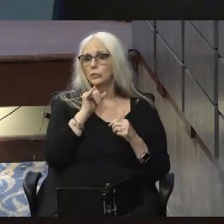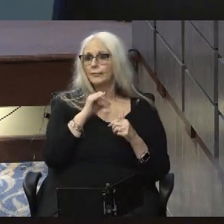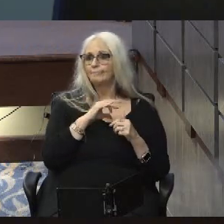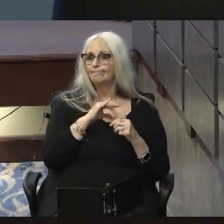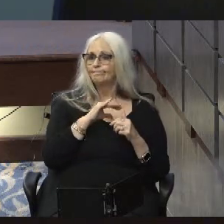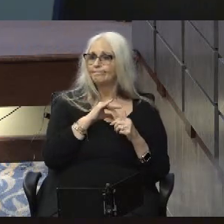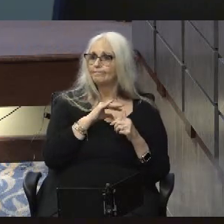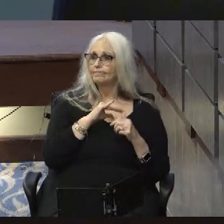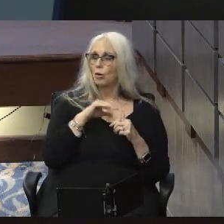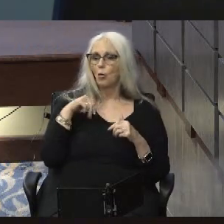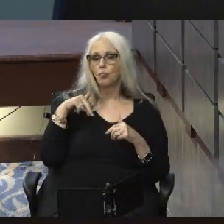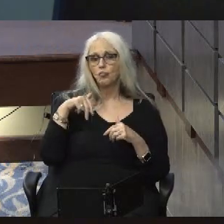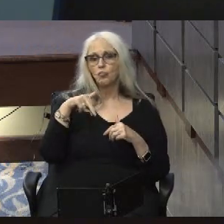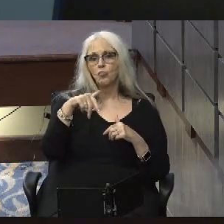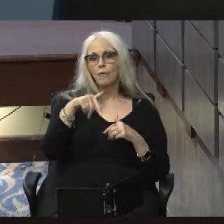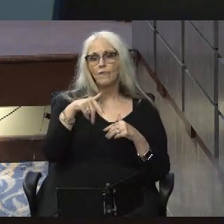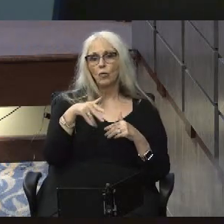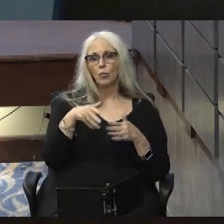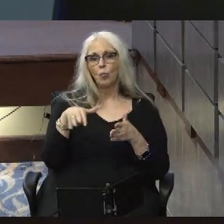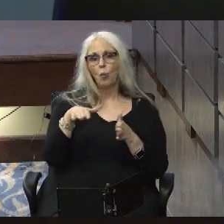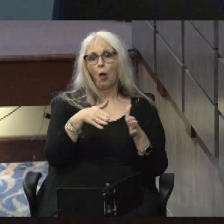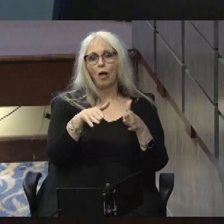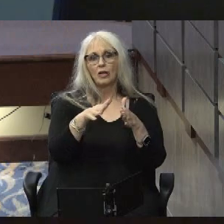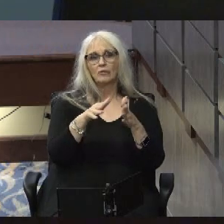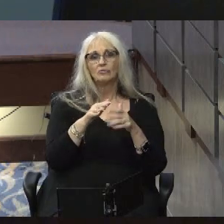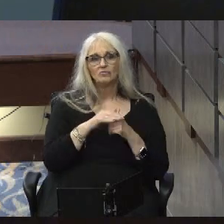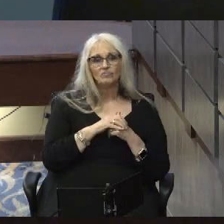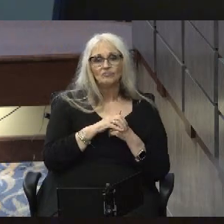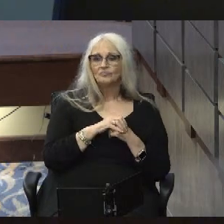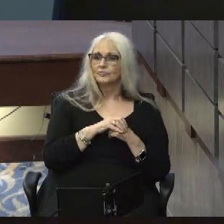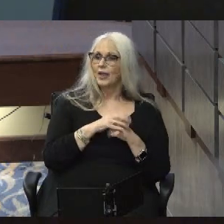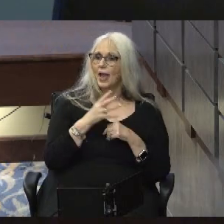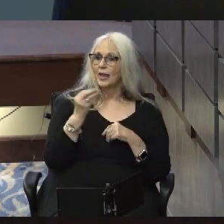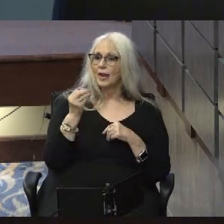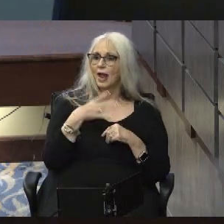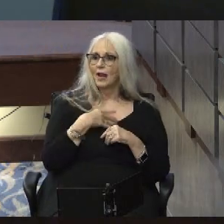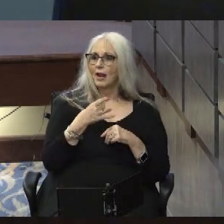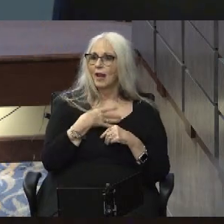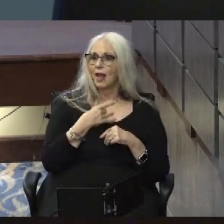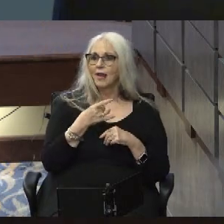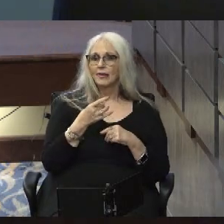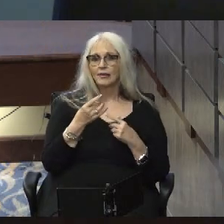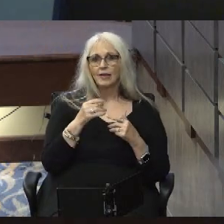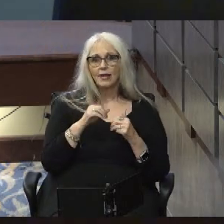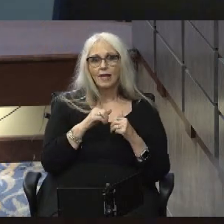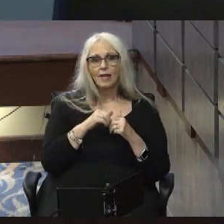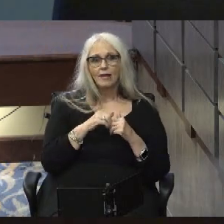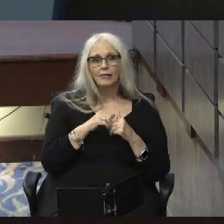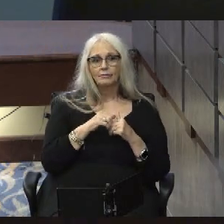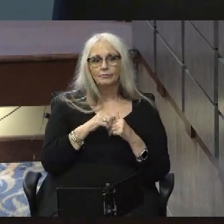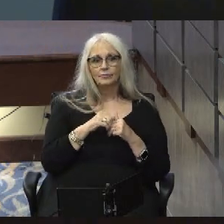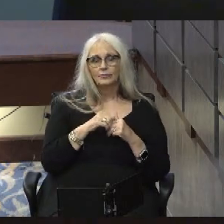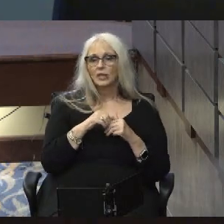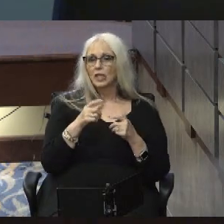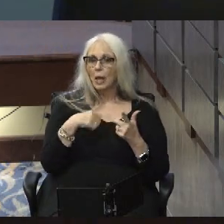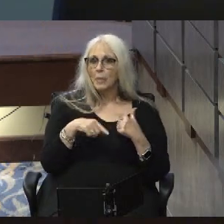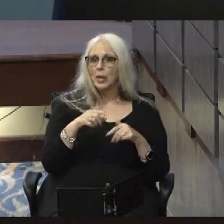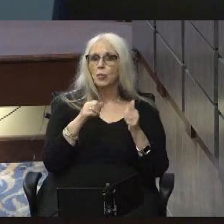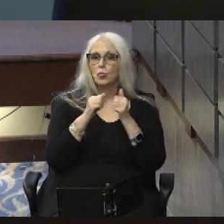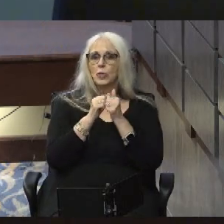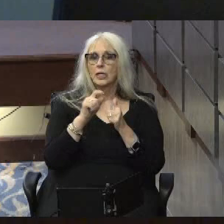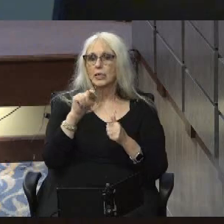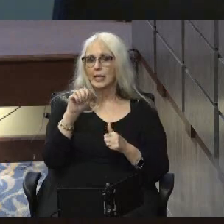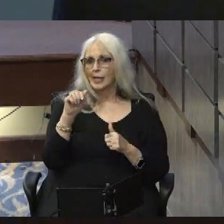Riverwalk? And I like the confluence of circumstances that are coming together with the team, the council, the